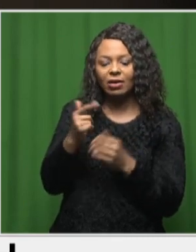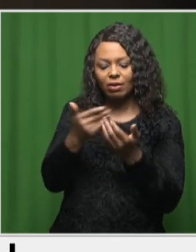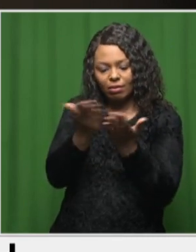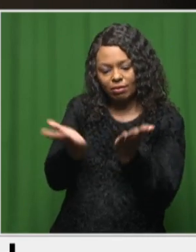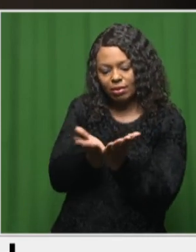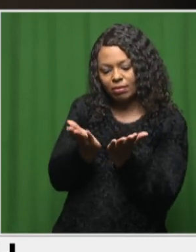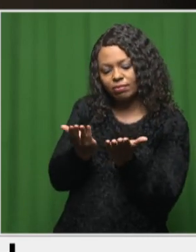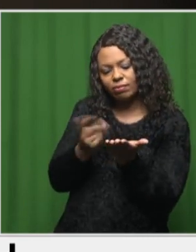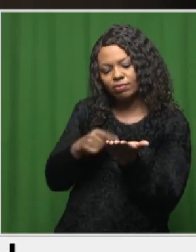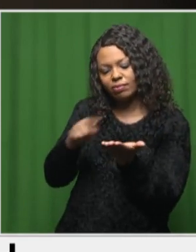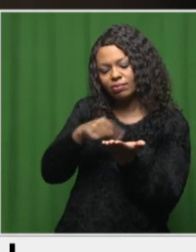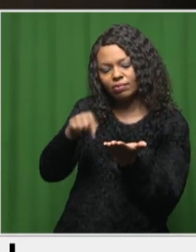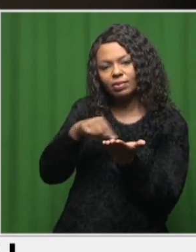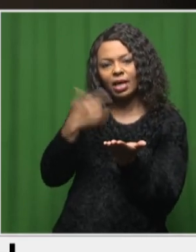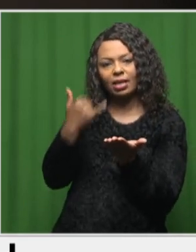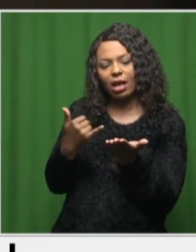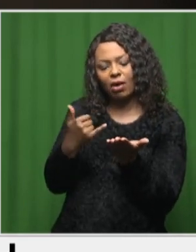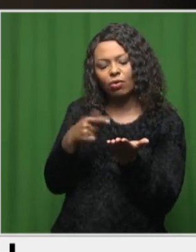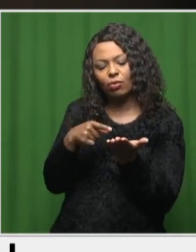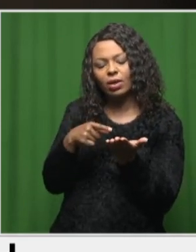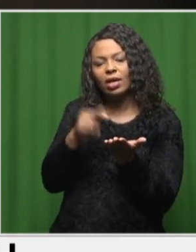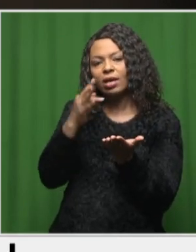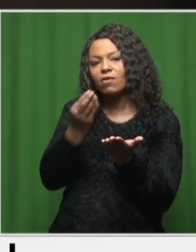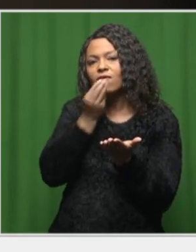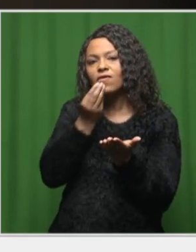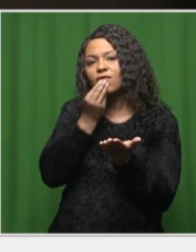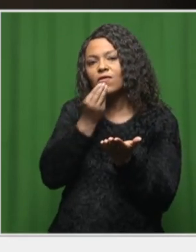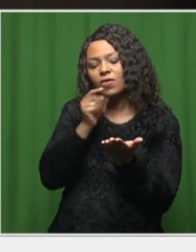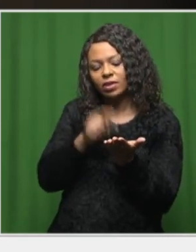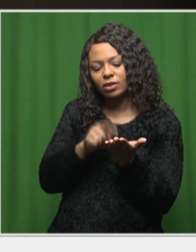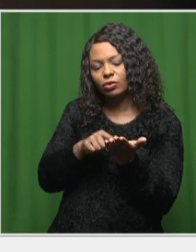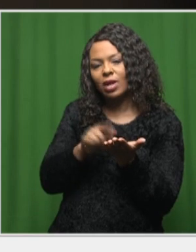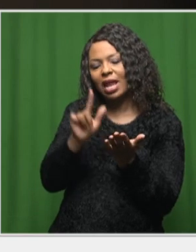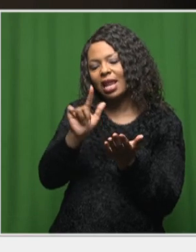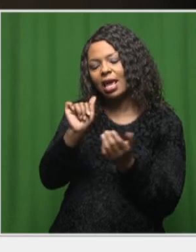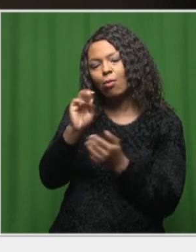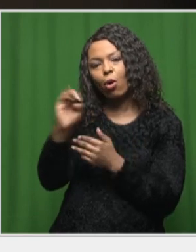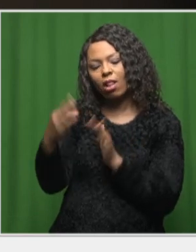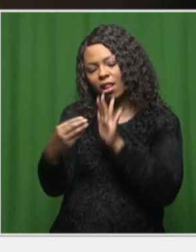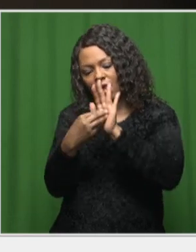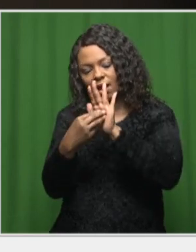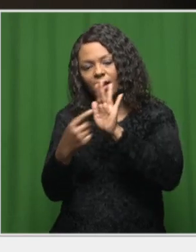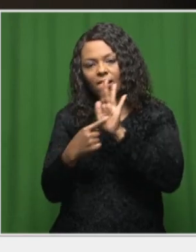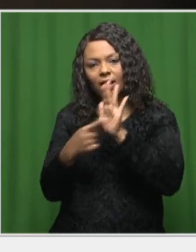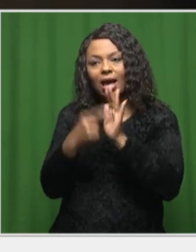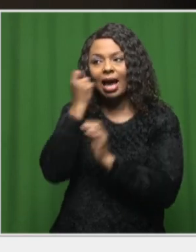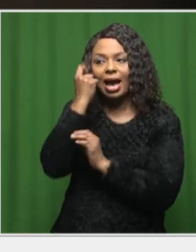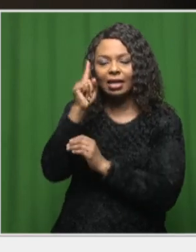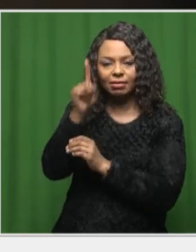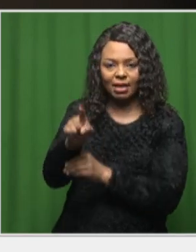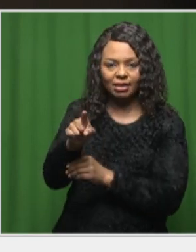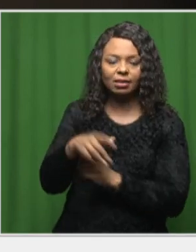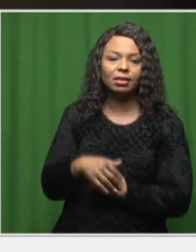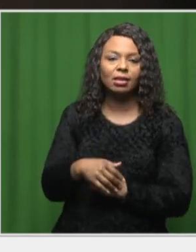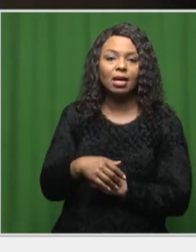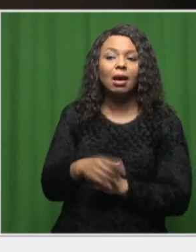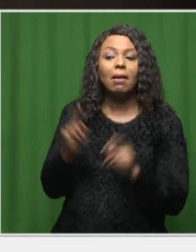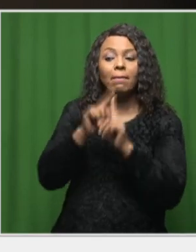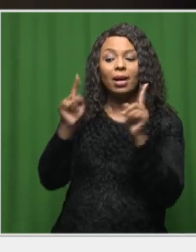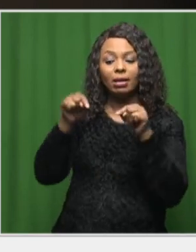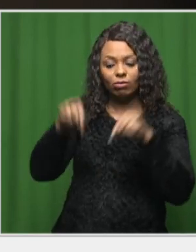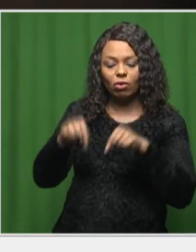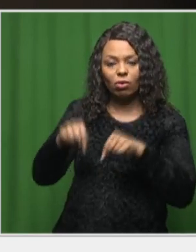of pack label on your food product is so important for you to understand. But essentially, in South